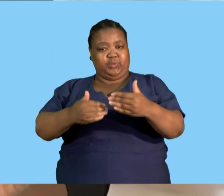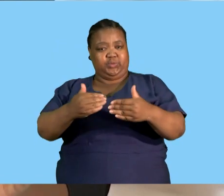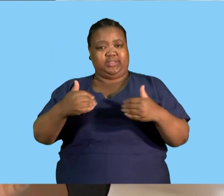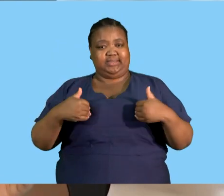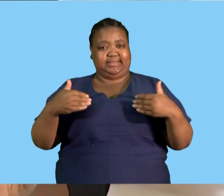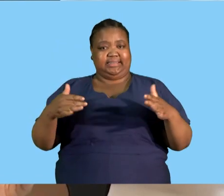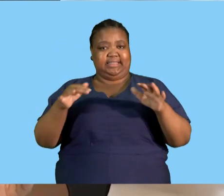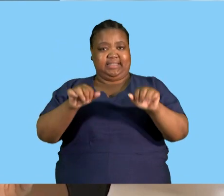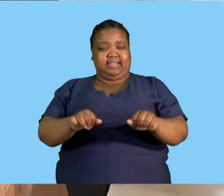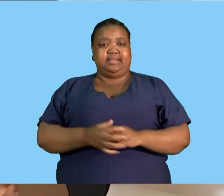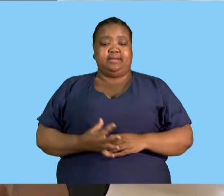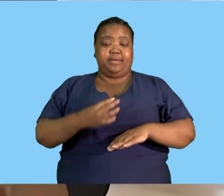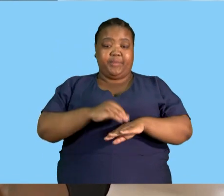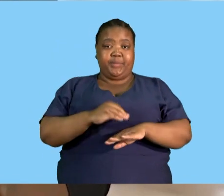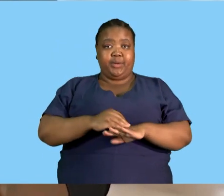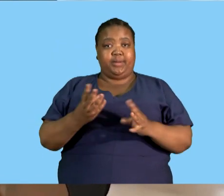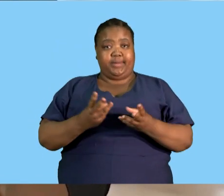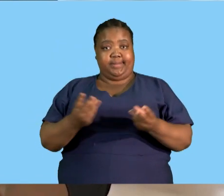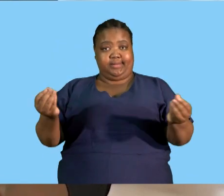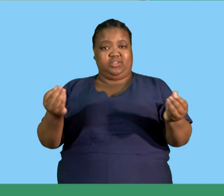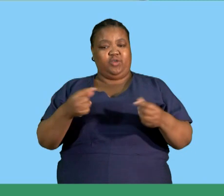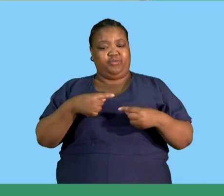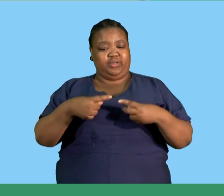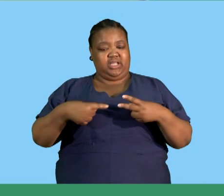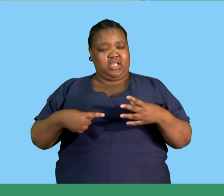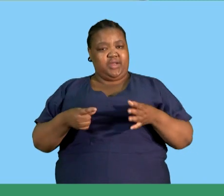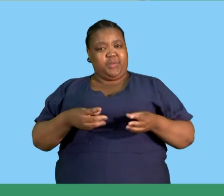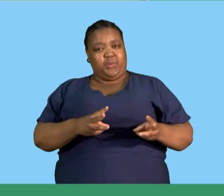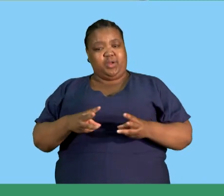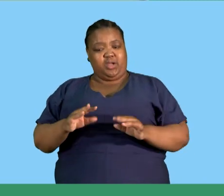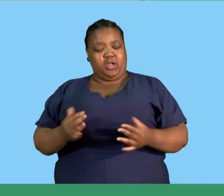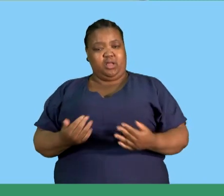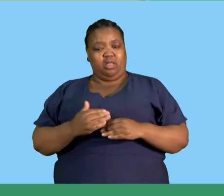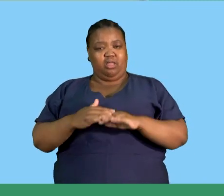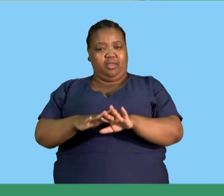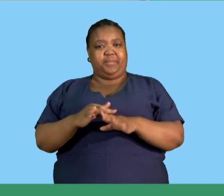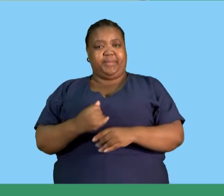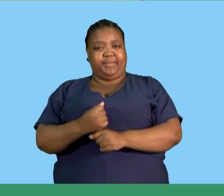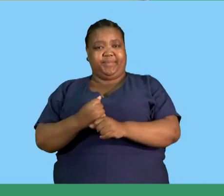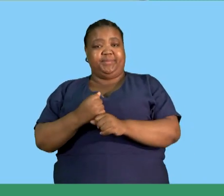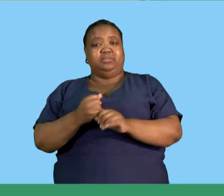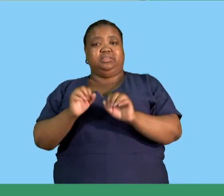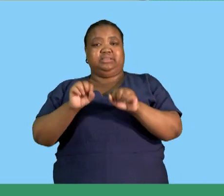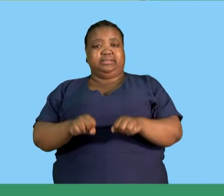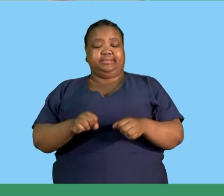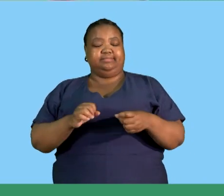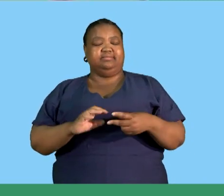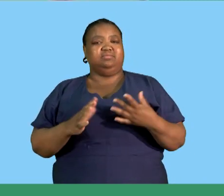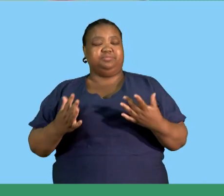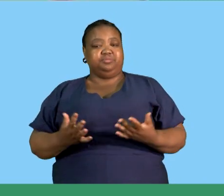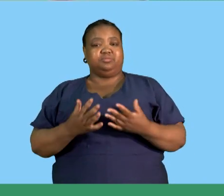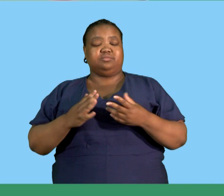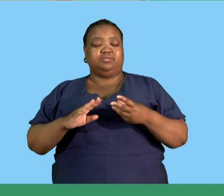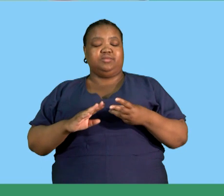in this lesson. So we will start with our problem solving techniques, the applications, that's the first thing, and then we're going to get into